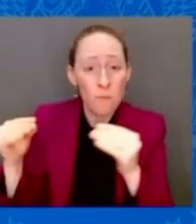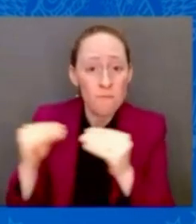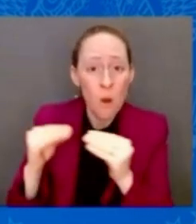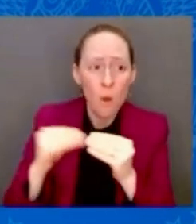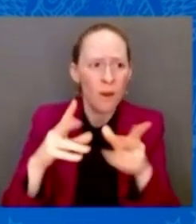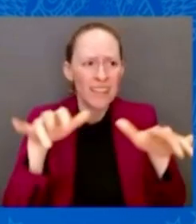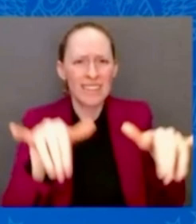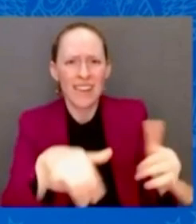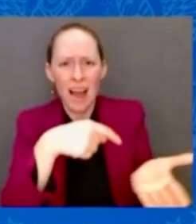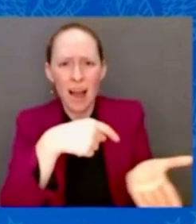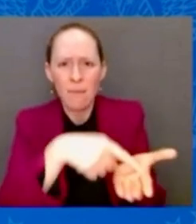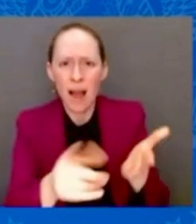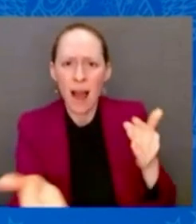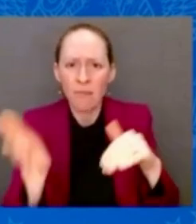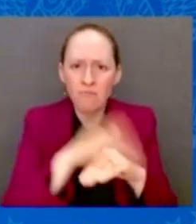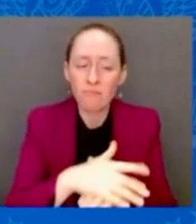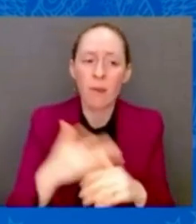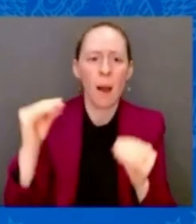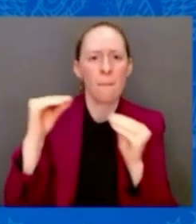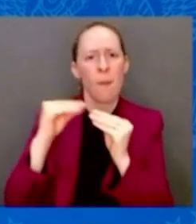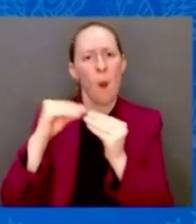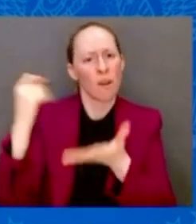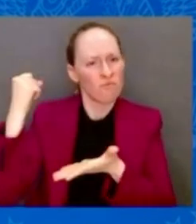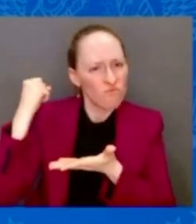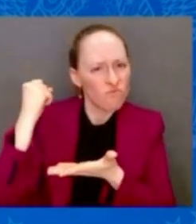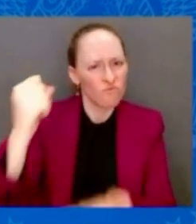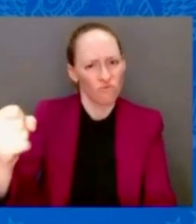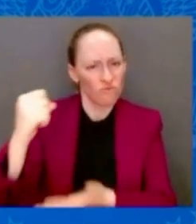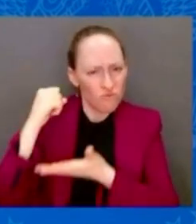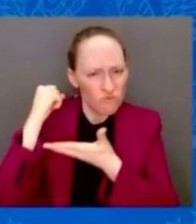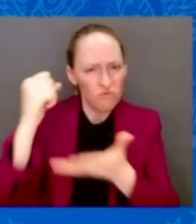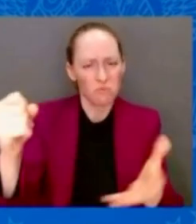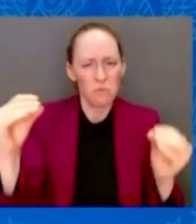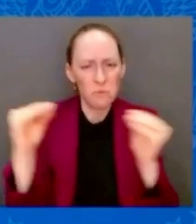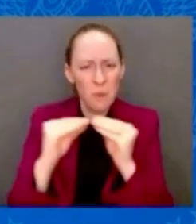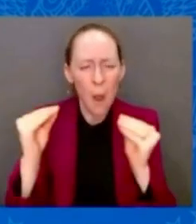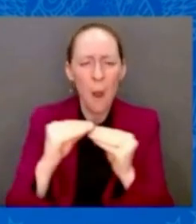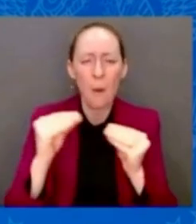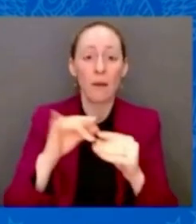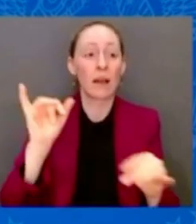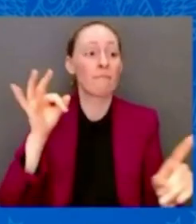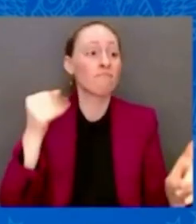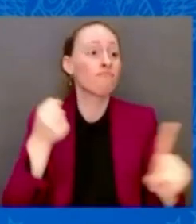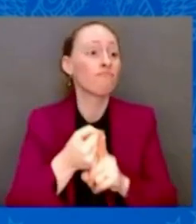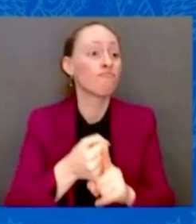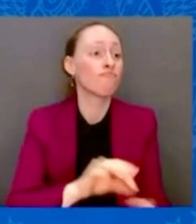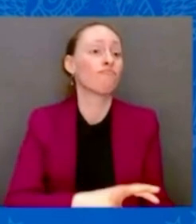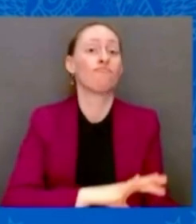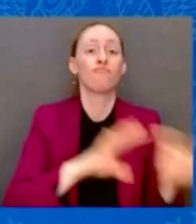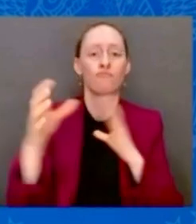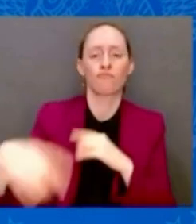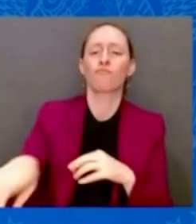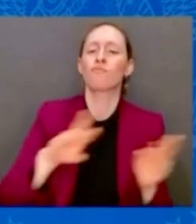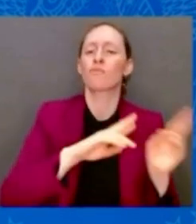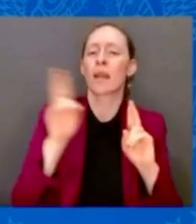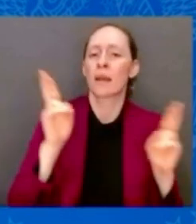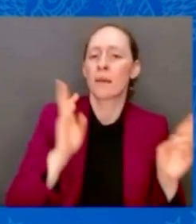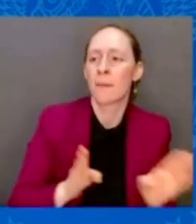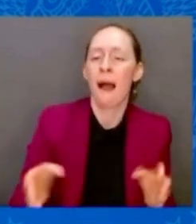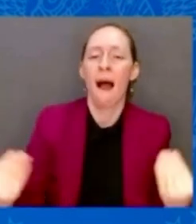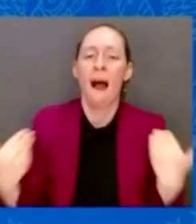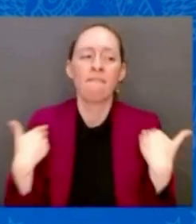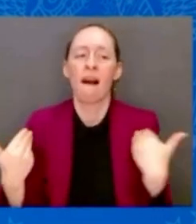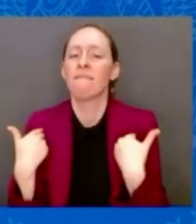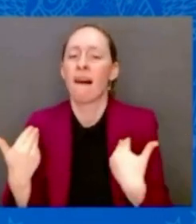for hundreds of emergency response vehicles, thousands of sets of turnout gear, and there's so much more we have to do.